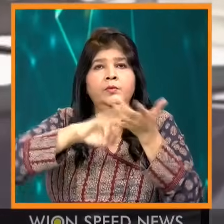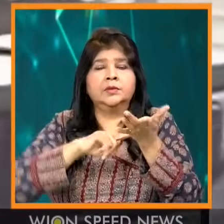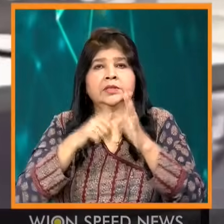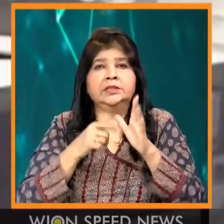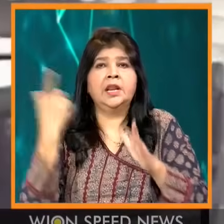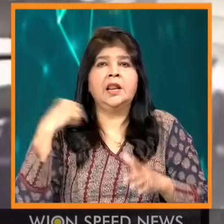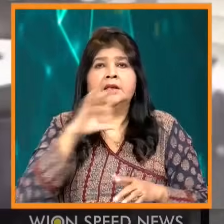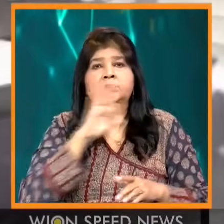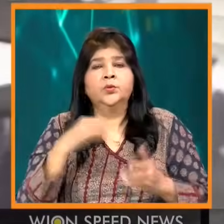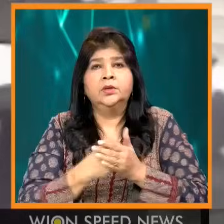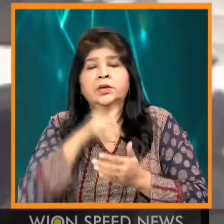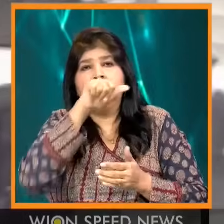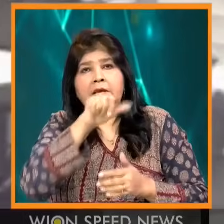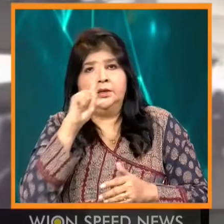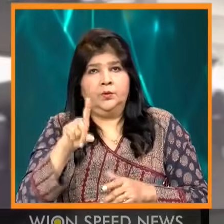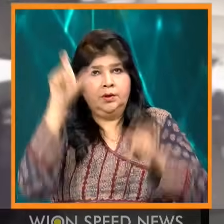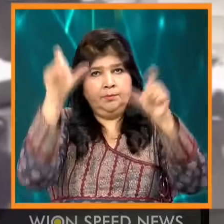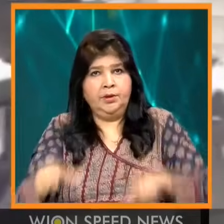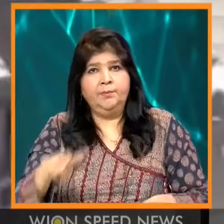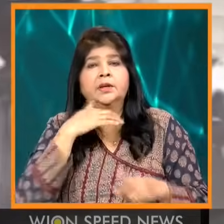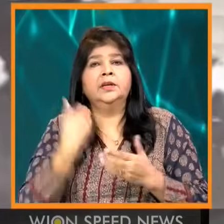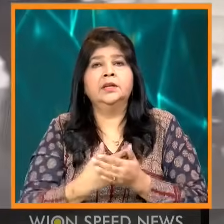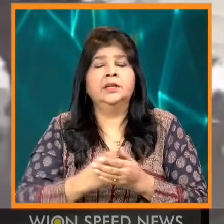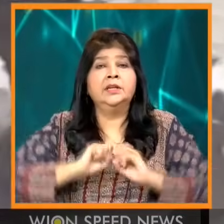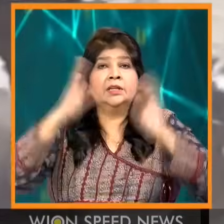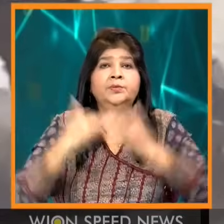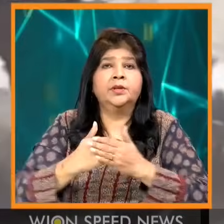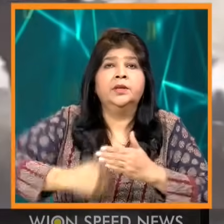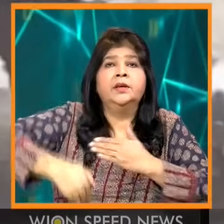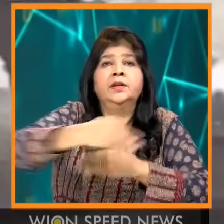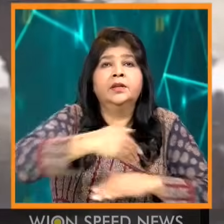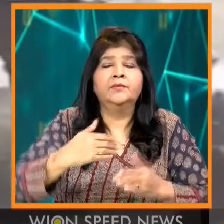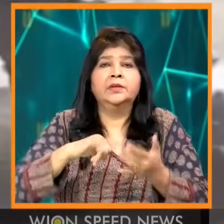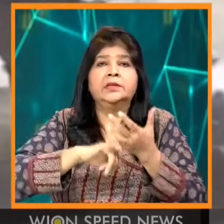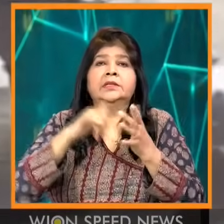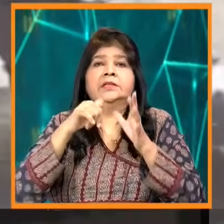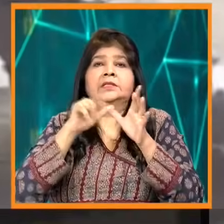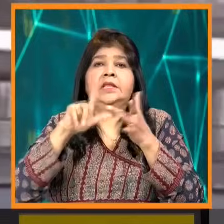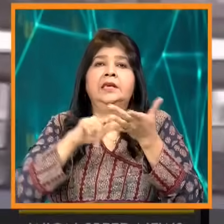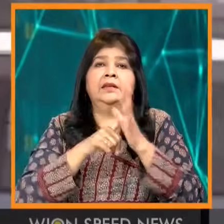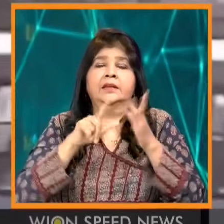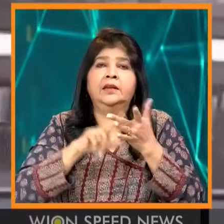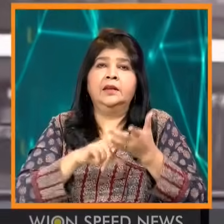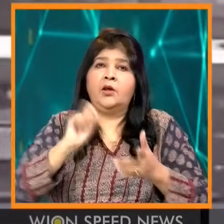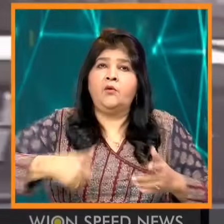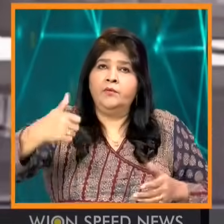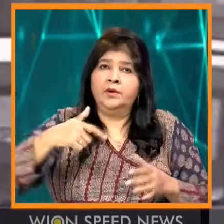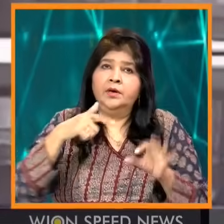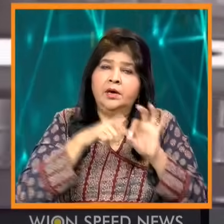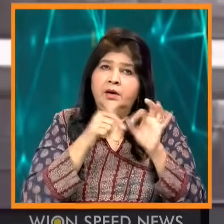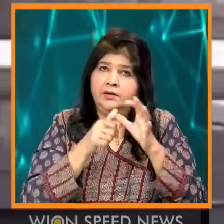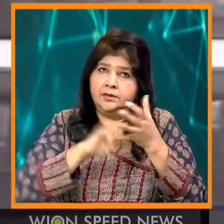last week. 91 people were killed in the explosions near the grave of slain Iranian commander Qasem